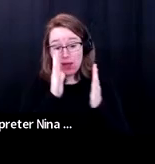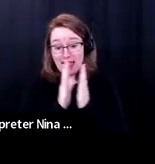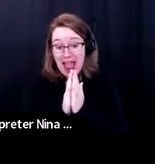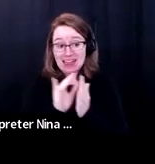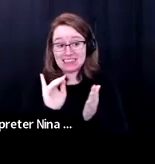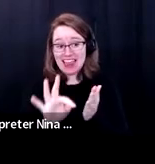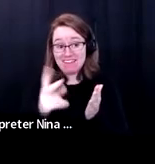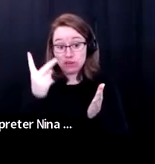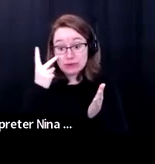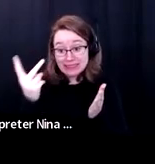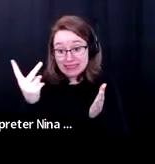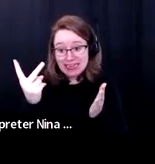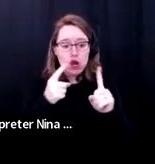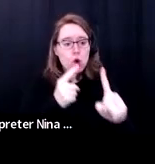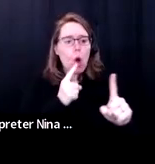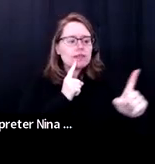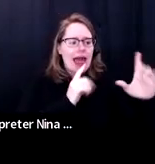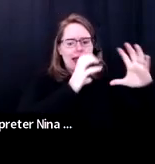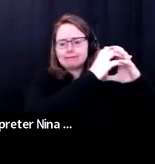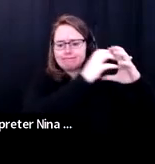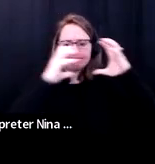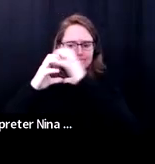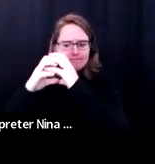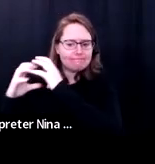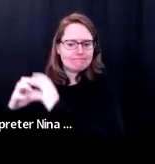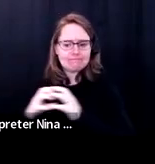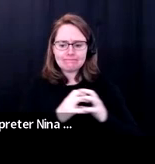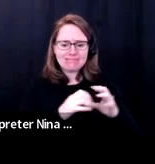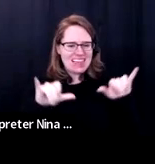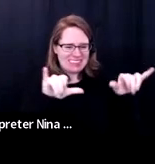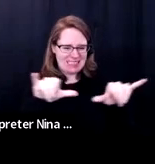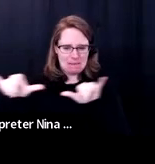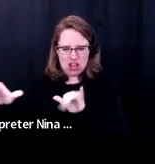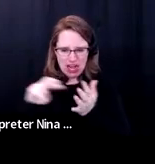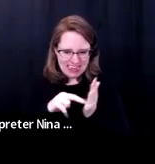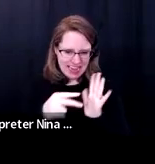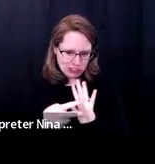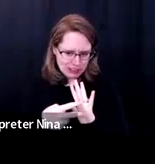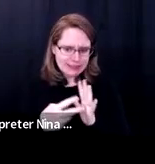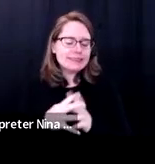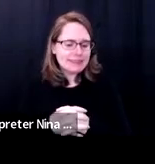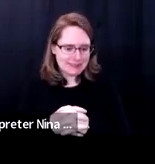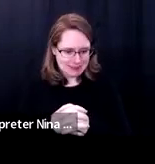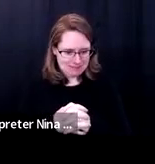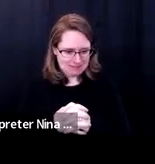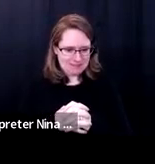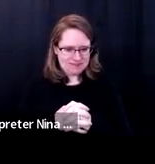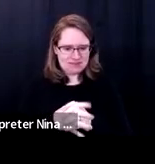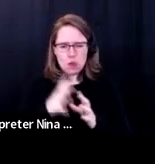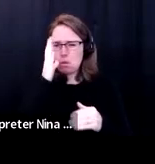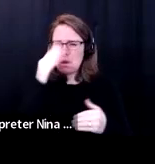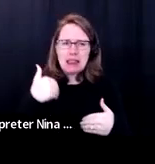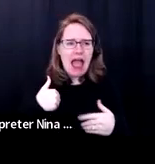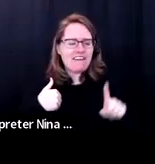any that kind of fit together, that have some similar intent, because we're going to try to categorize them into somewhere between 4